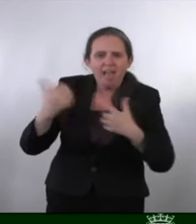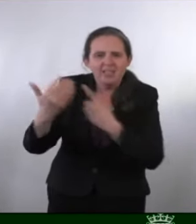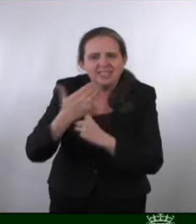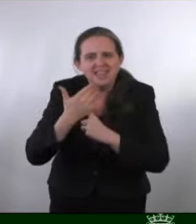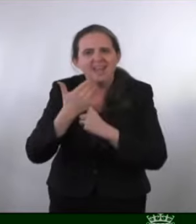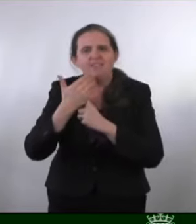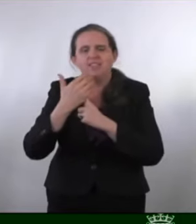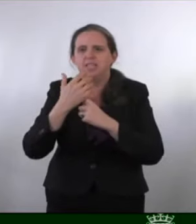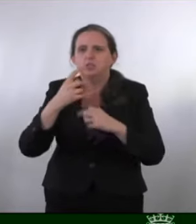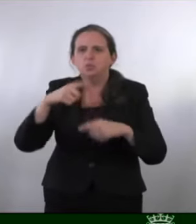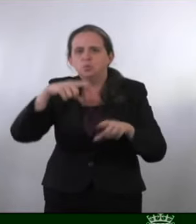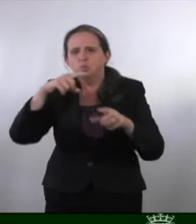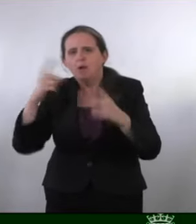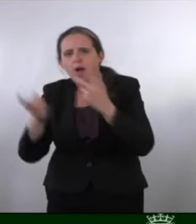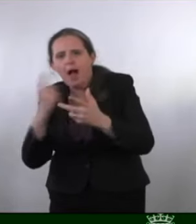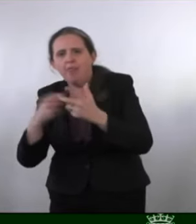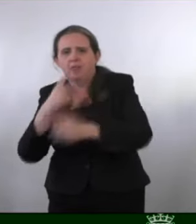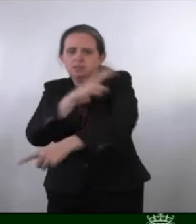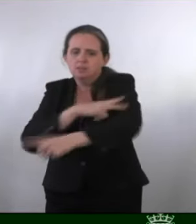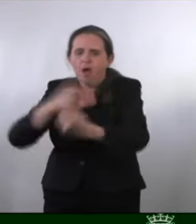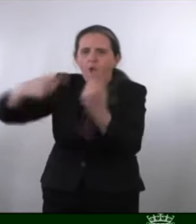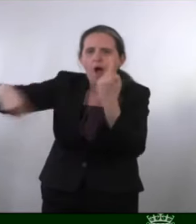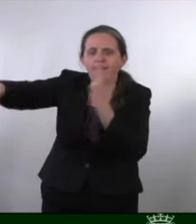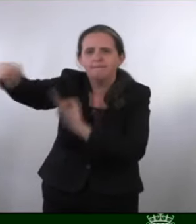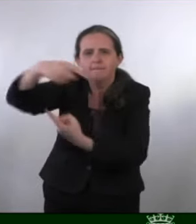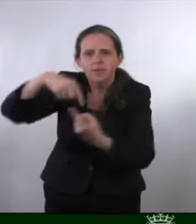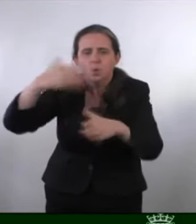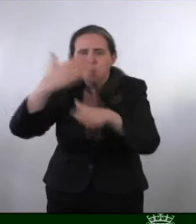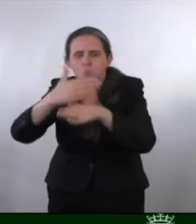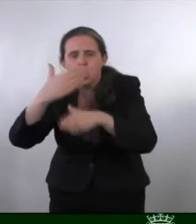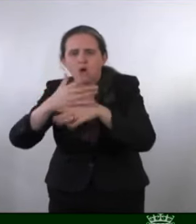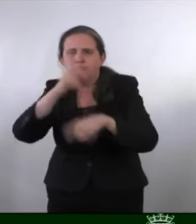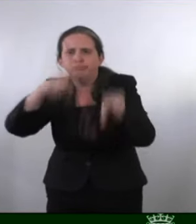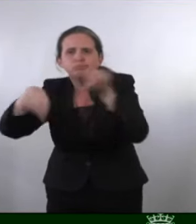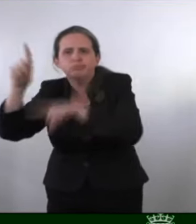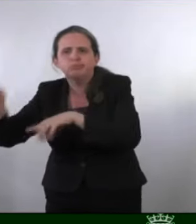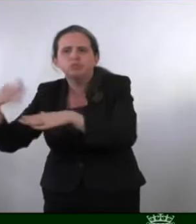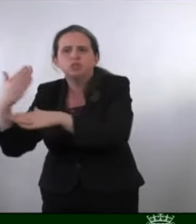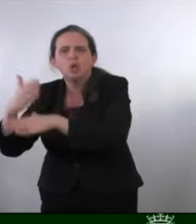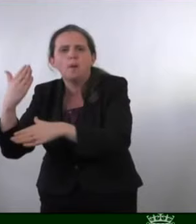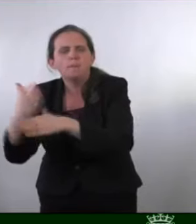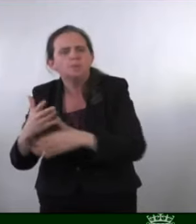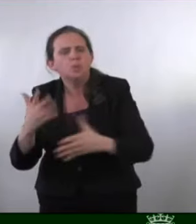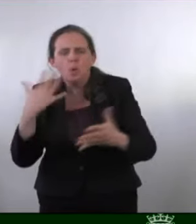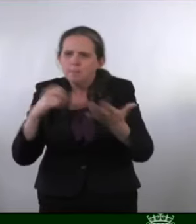this is corrected and that his government does not appeal against this finding?